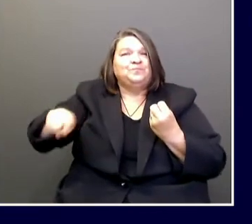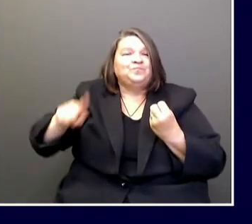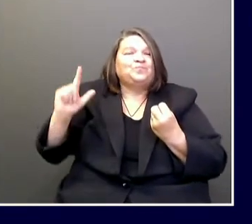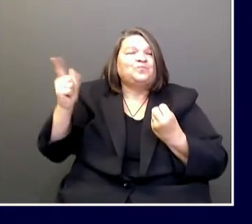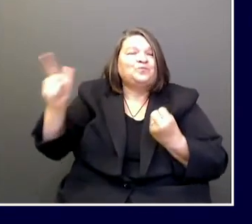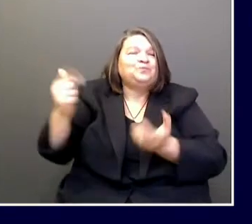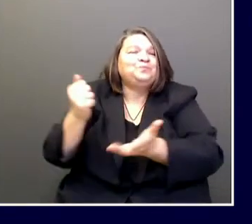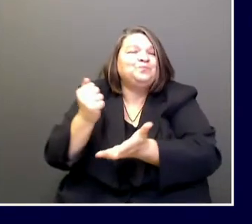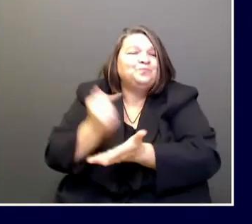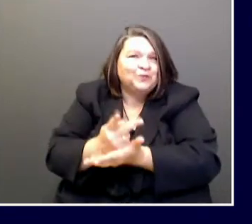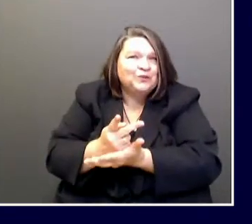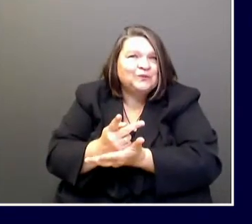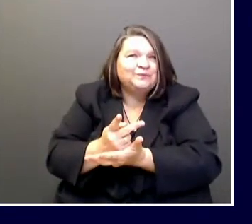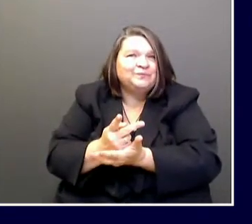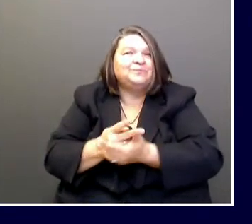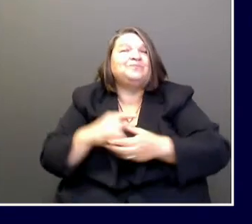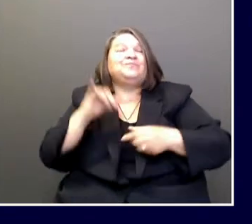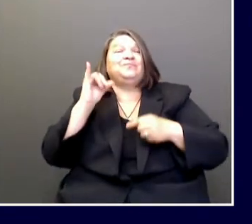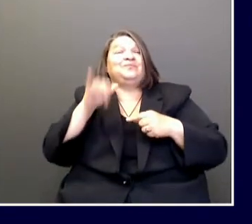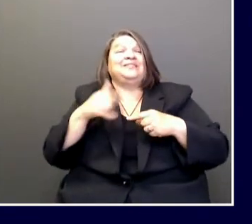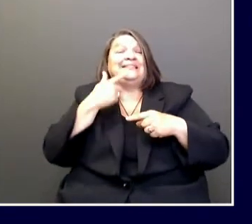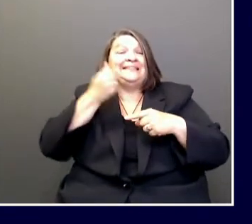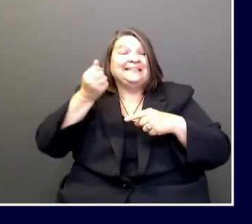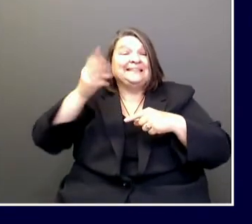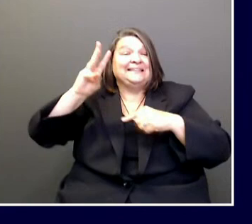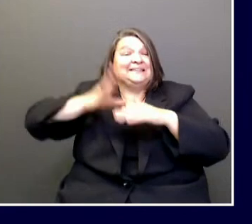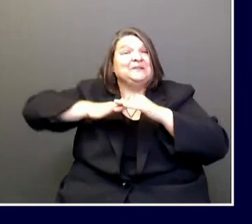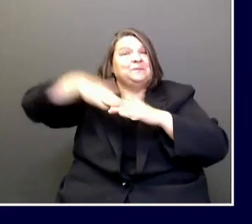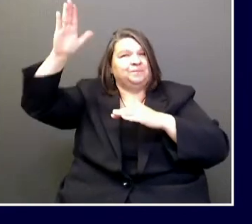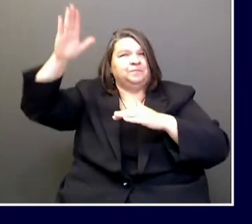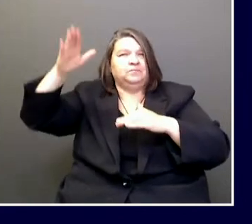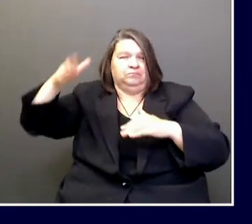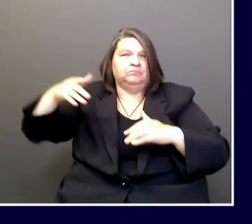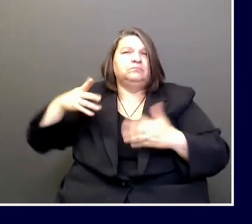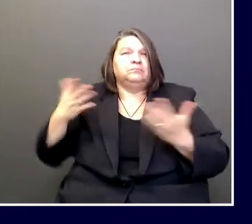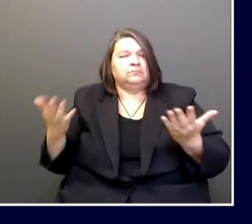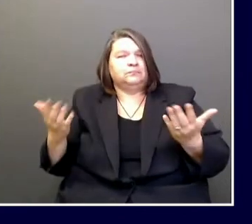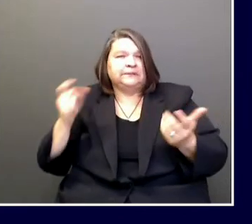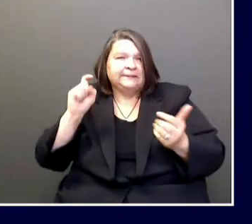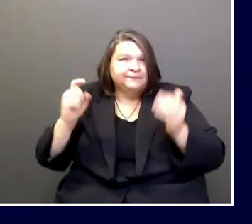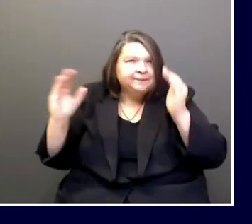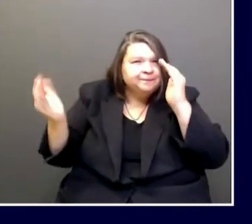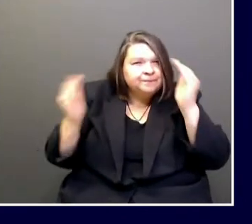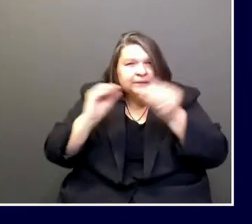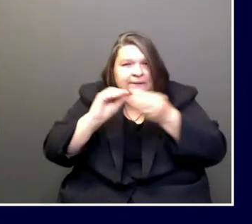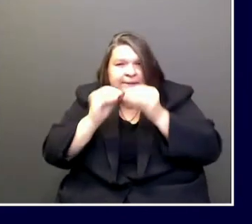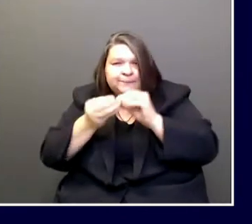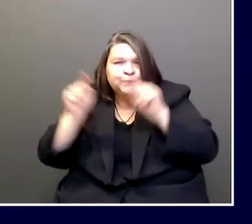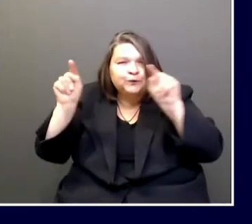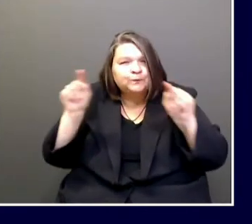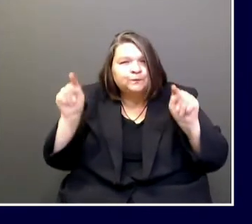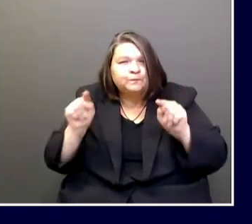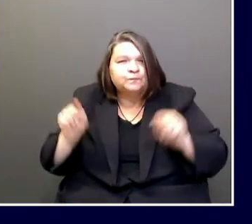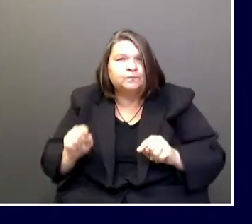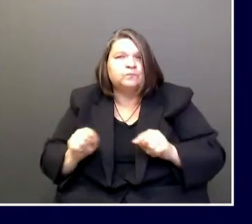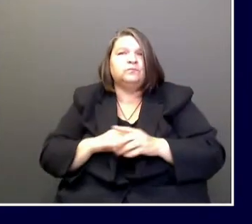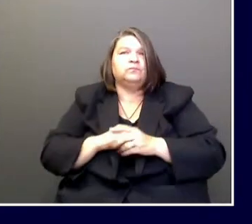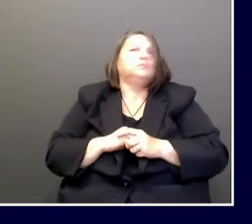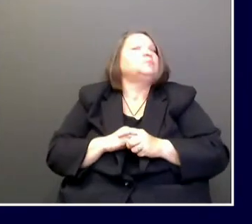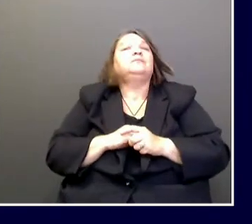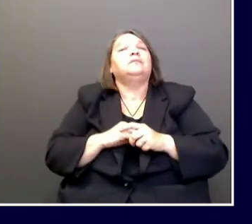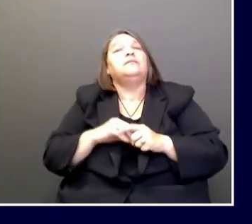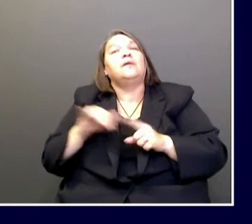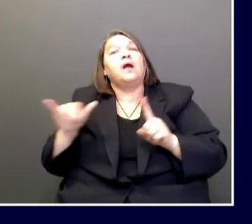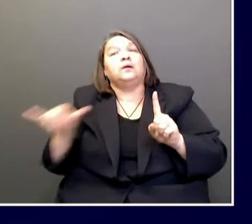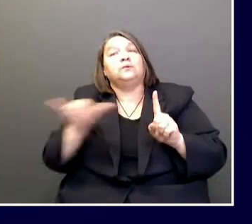focused on. We also are working with our aging community, our disability community, to go into those pockets of